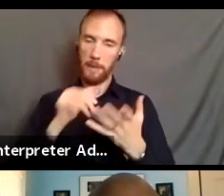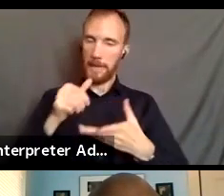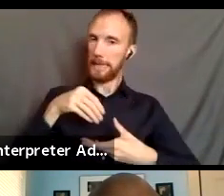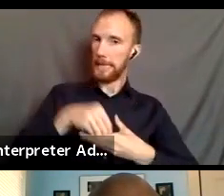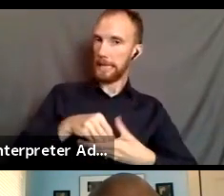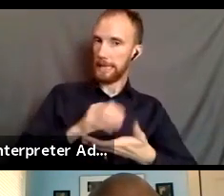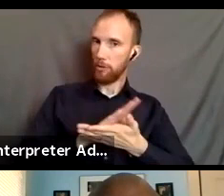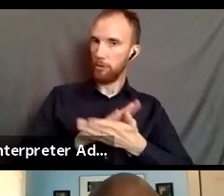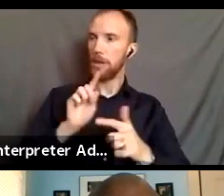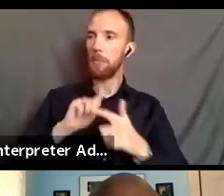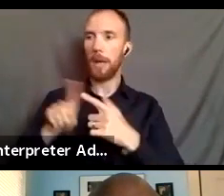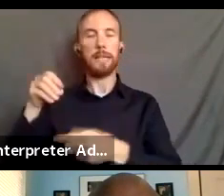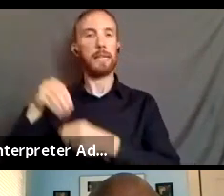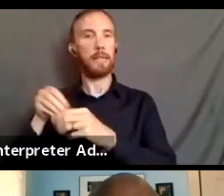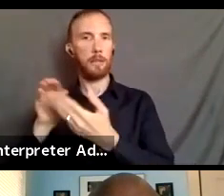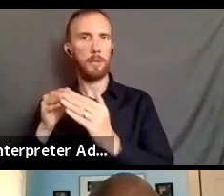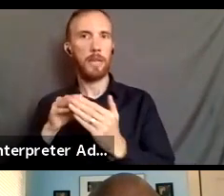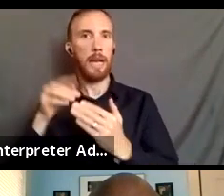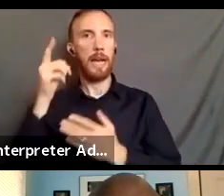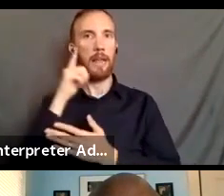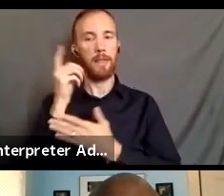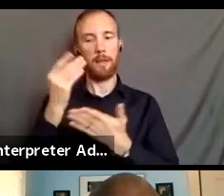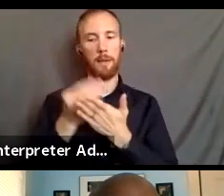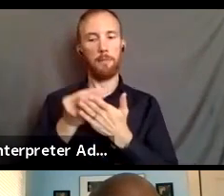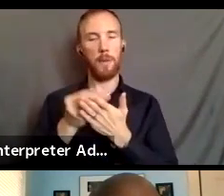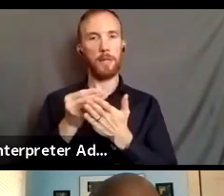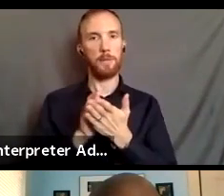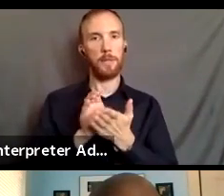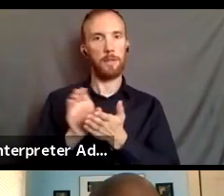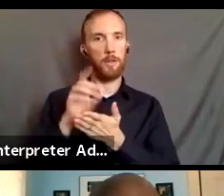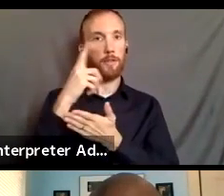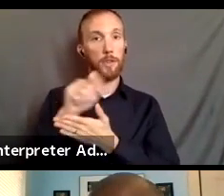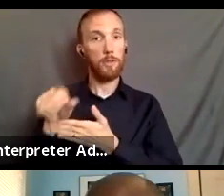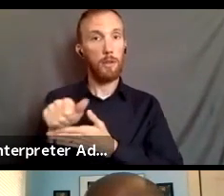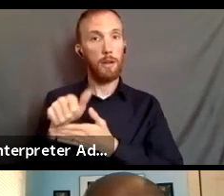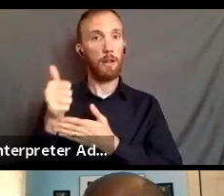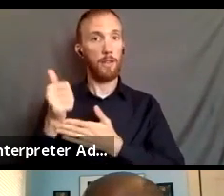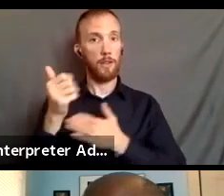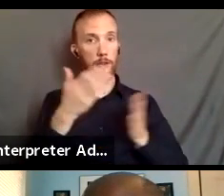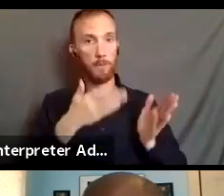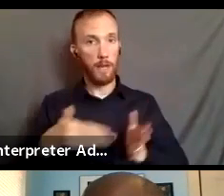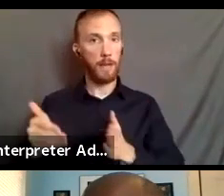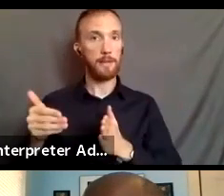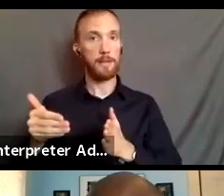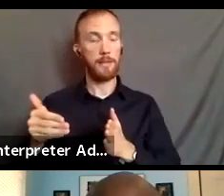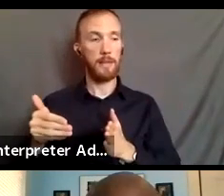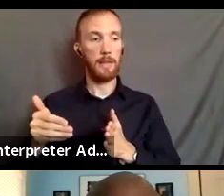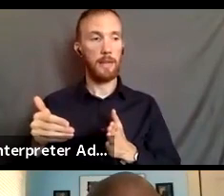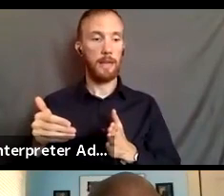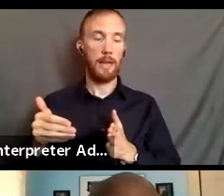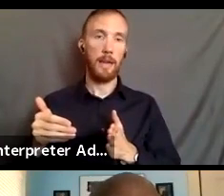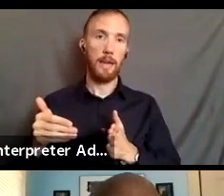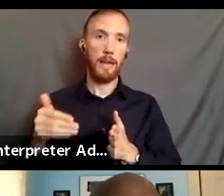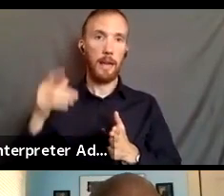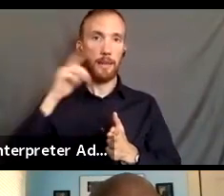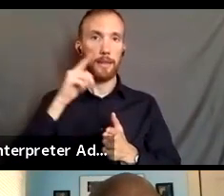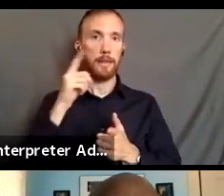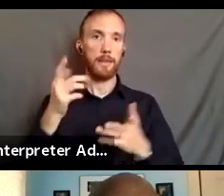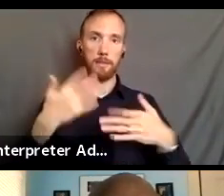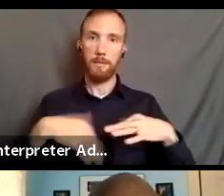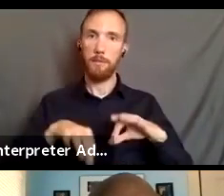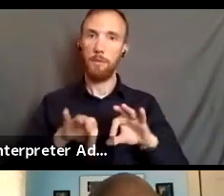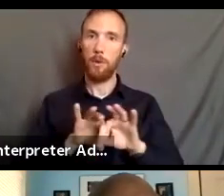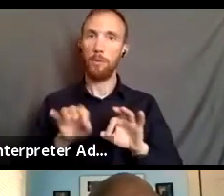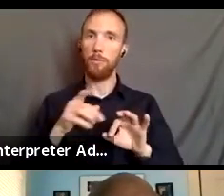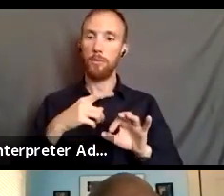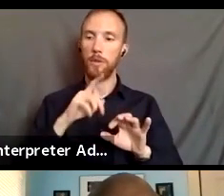um whatever alternative plans that are that is central i think it's one of the issues that really needs